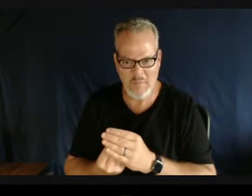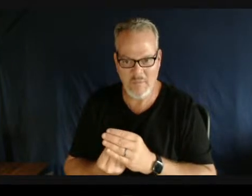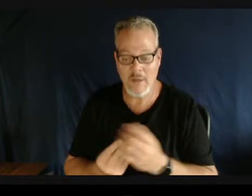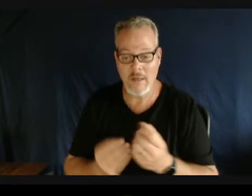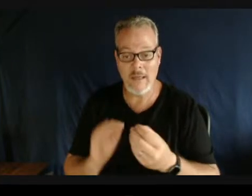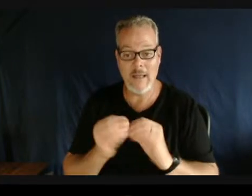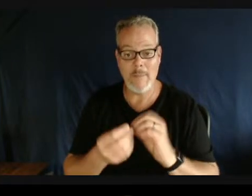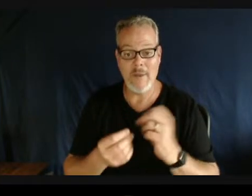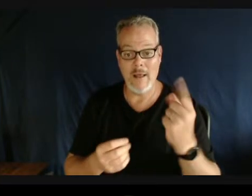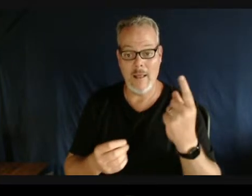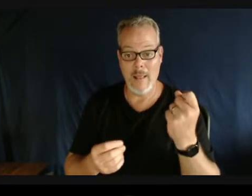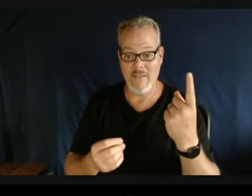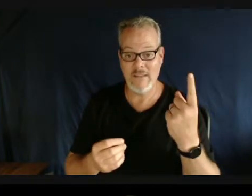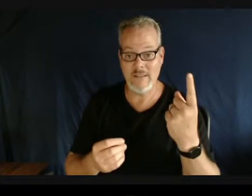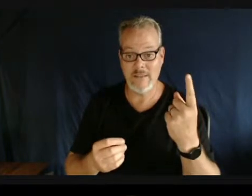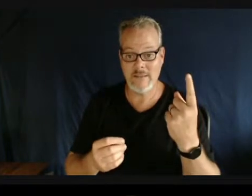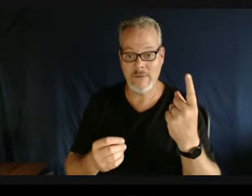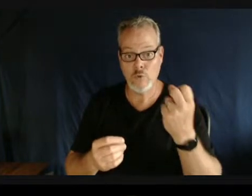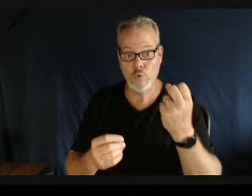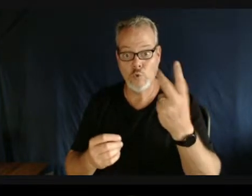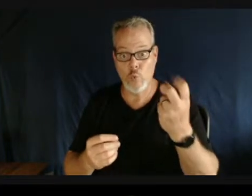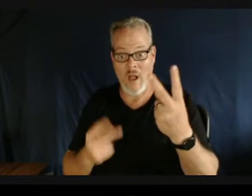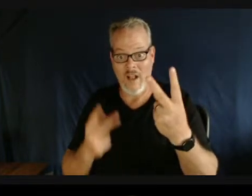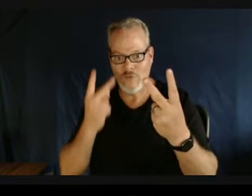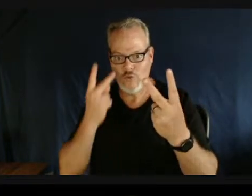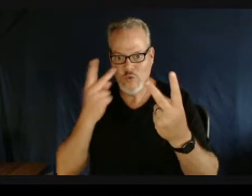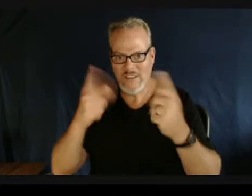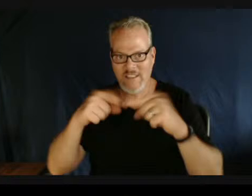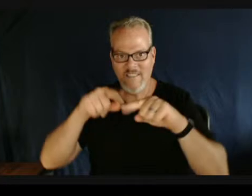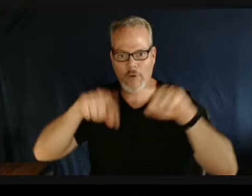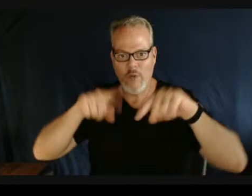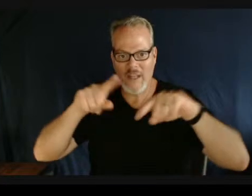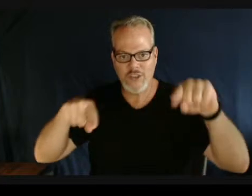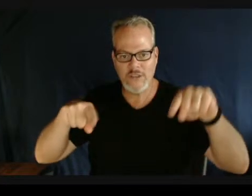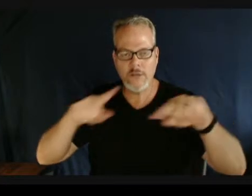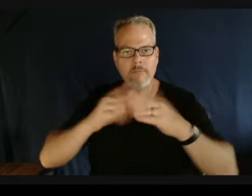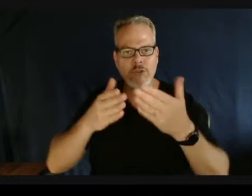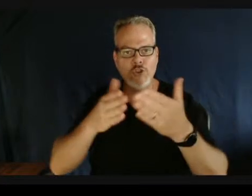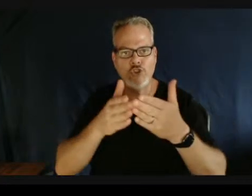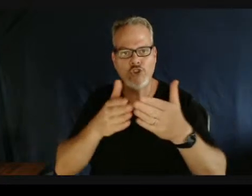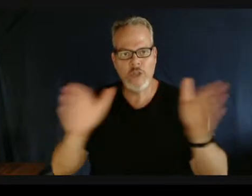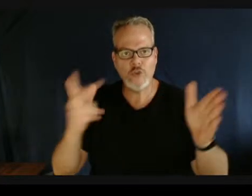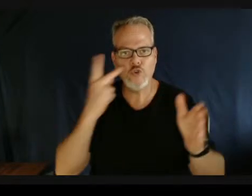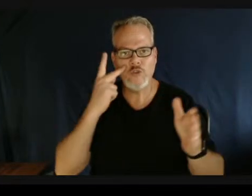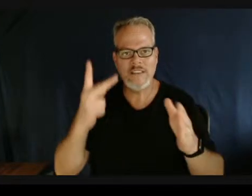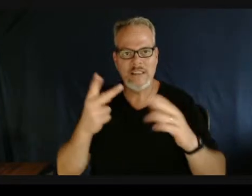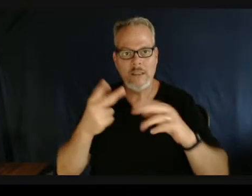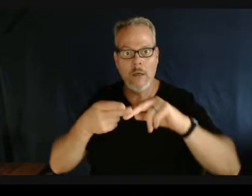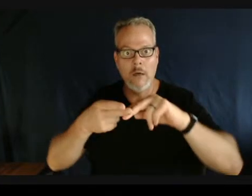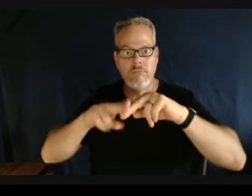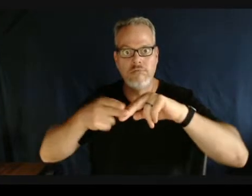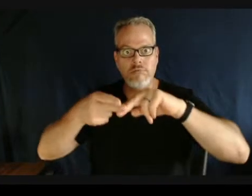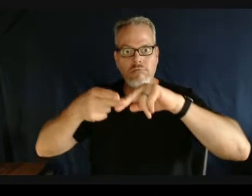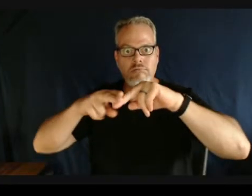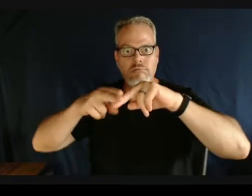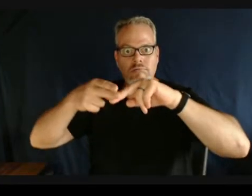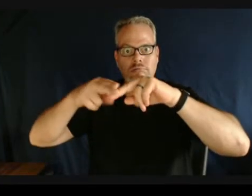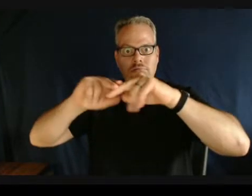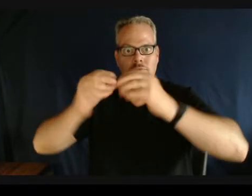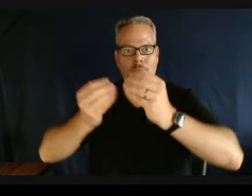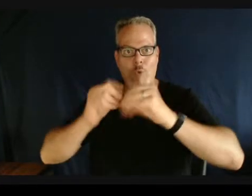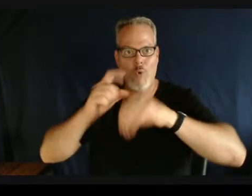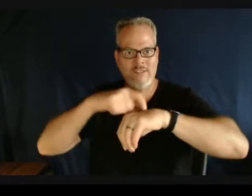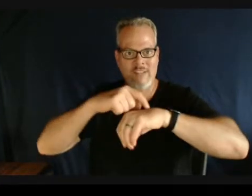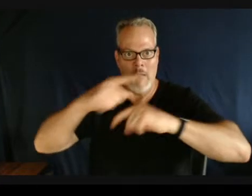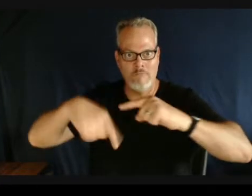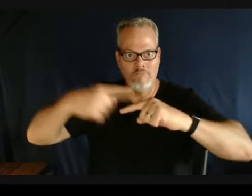11, 12, you see there's quite a lot of variation there, but generally a pattern of they get taller with time there as well.